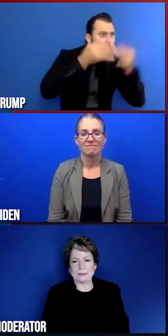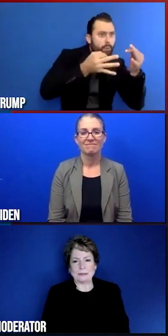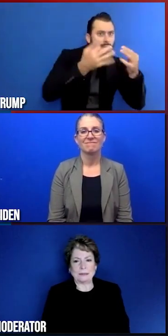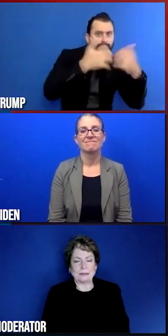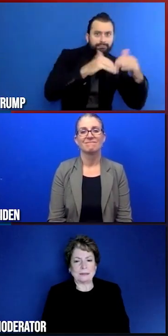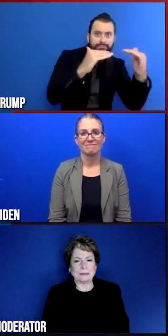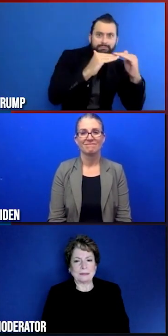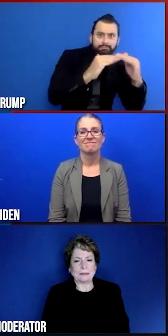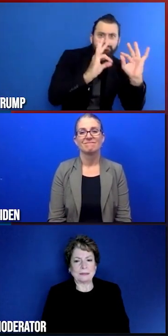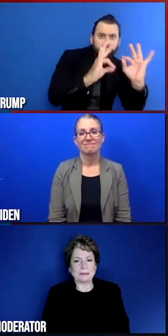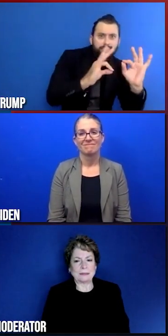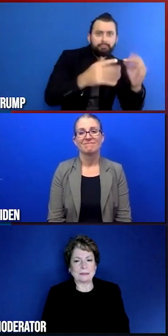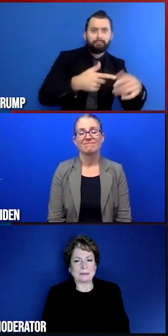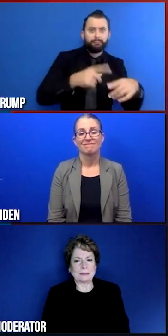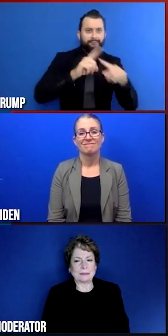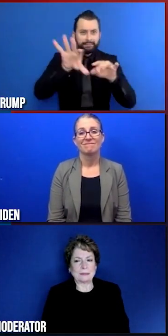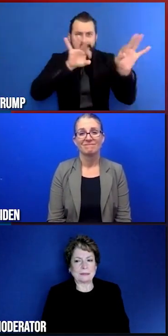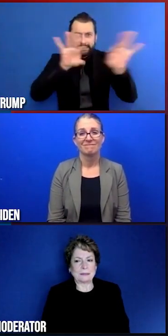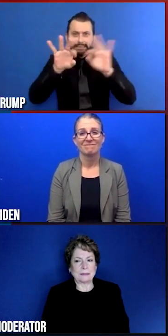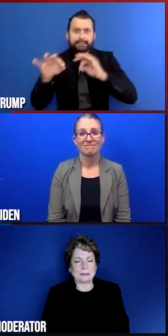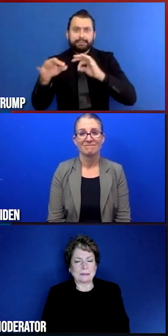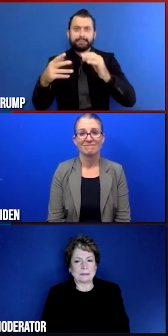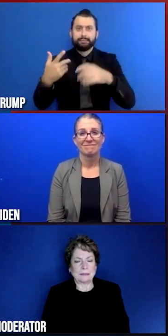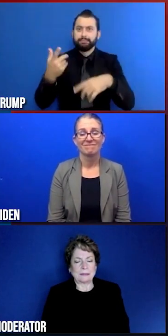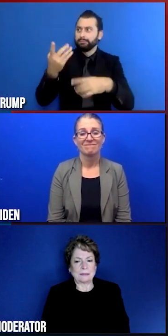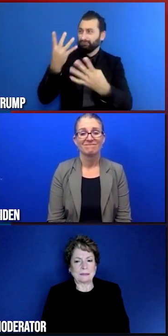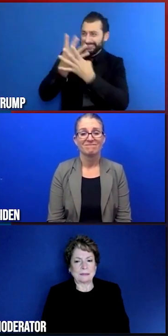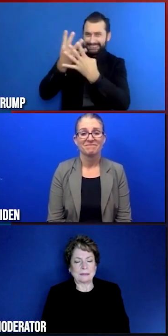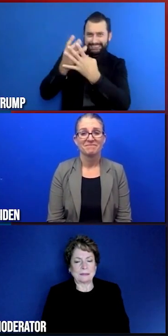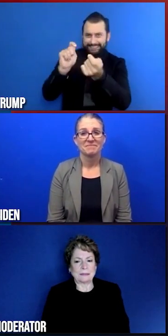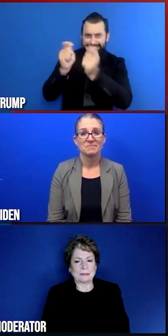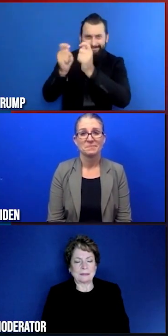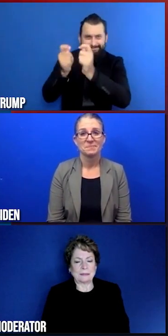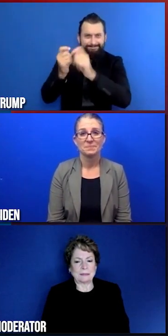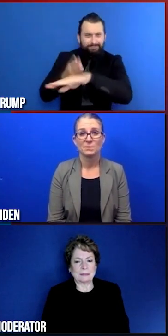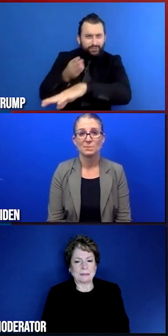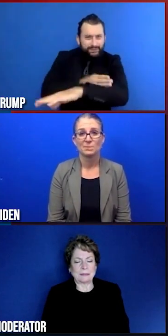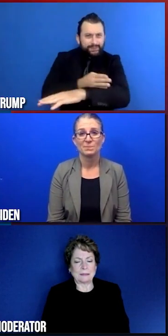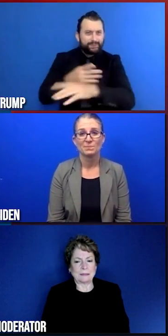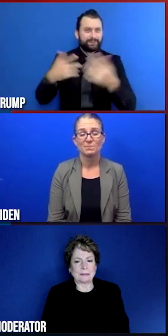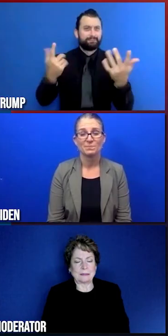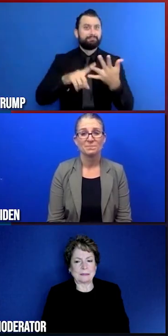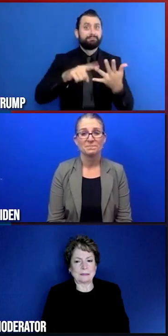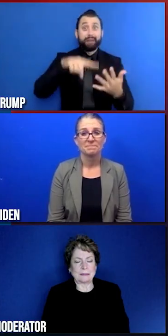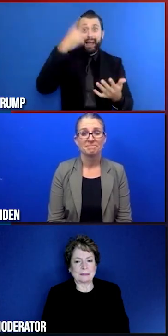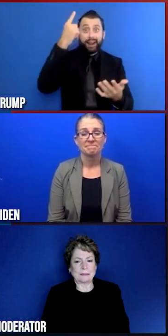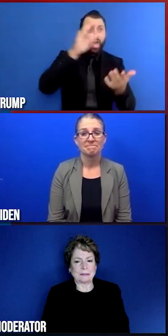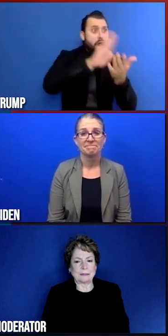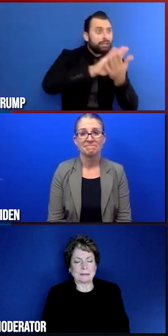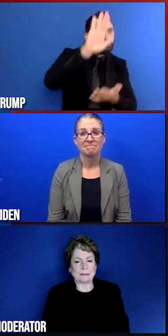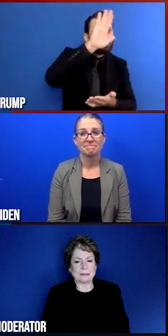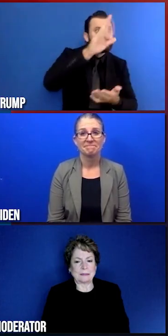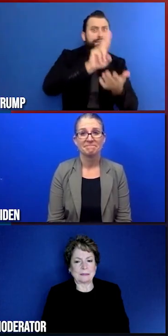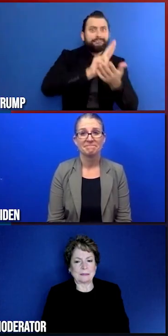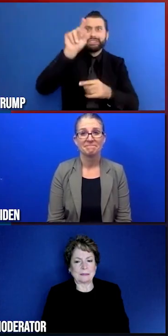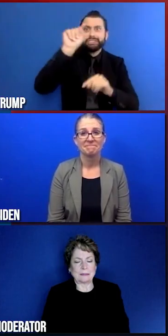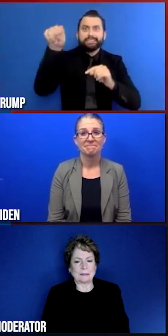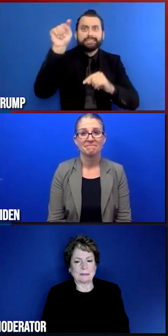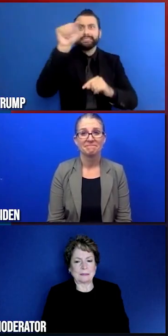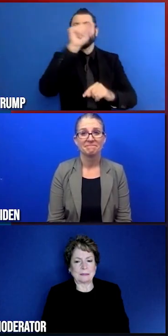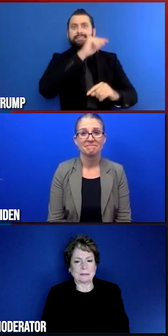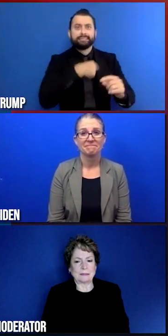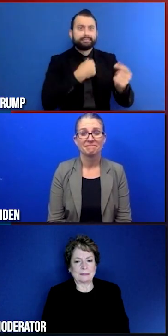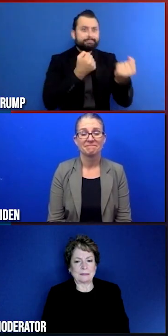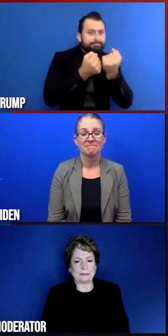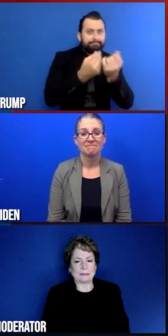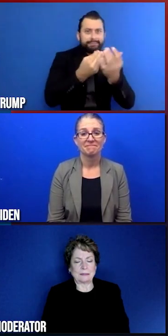and universities. I don't know what to say. They can say anything. They can say anything. It makes me